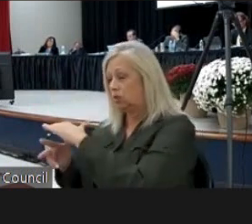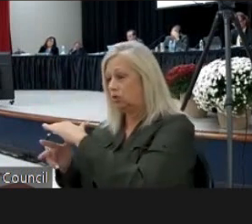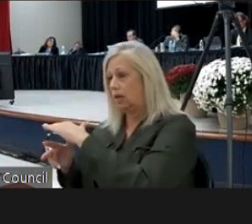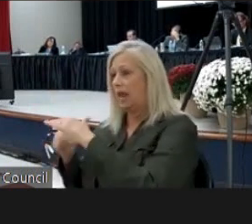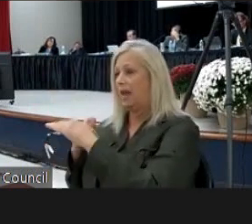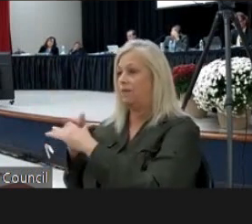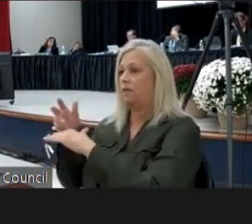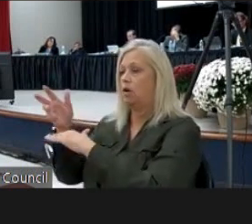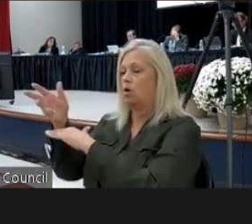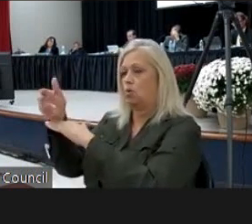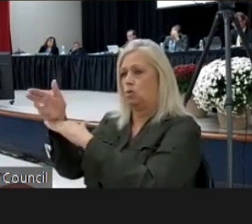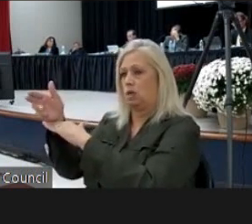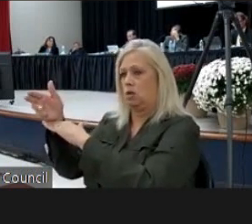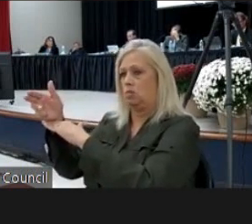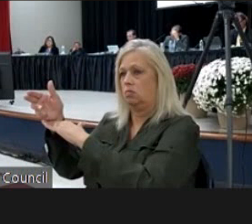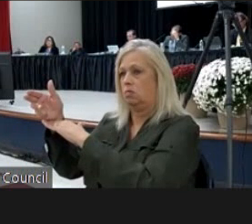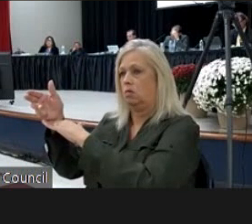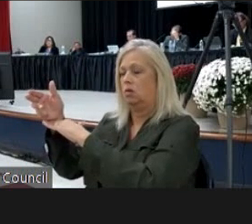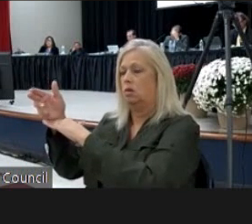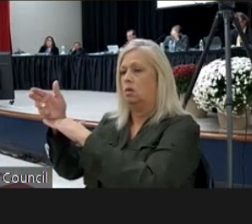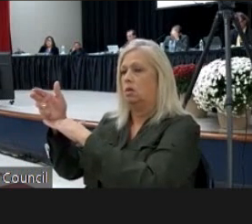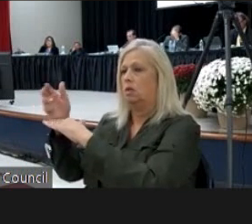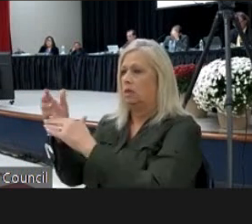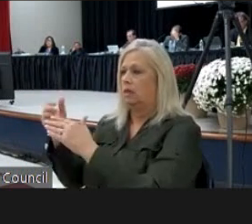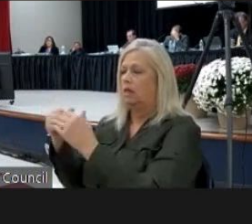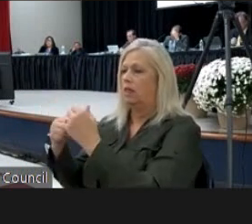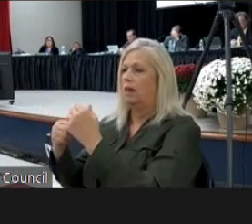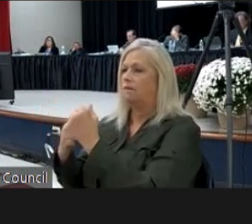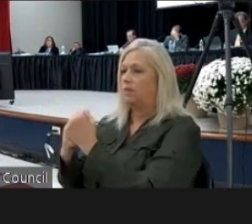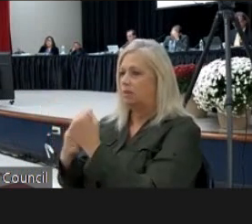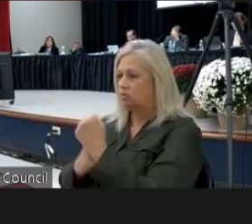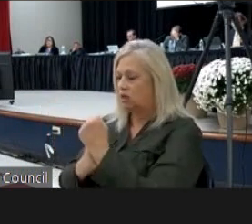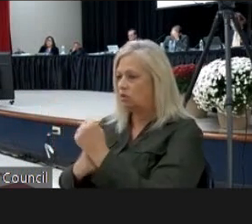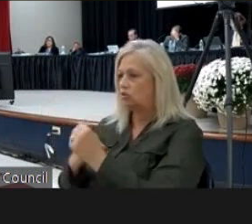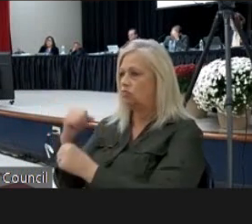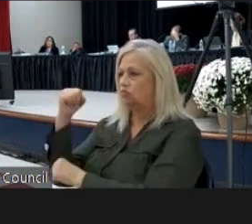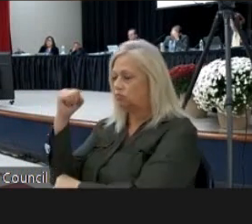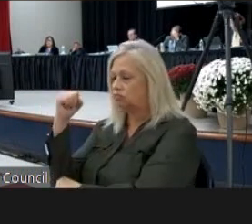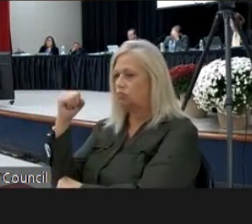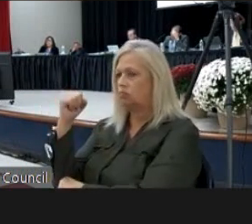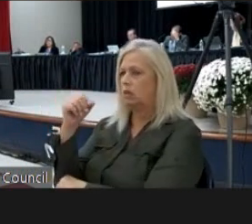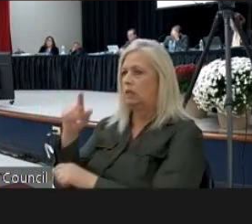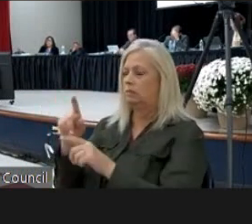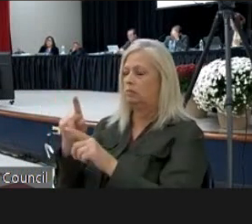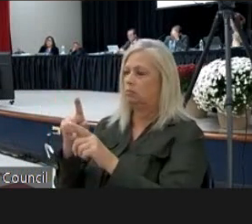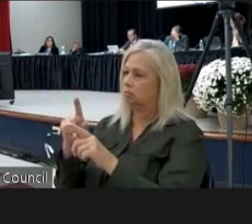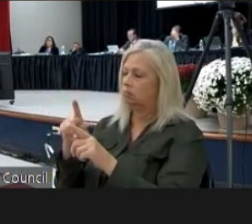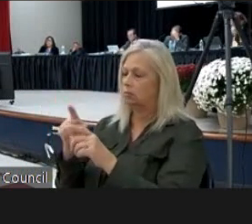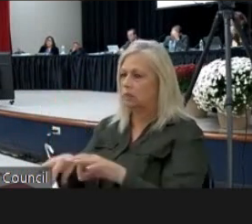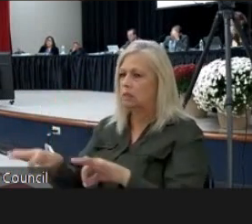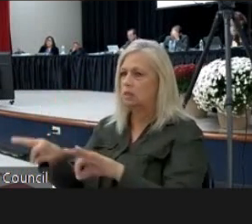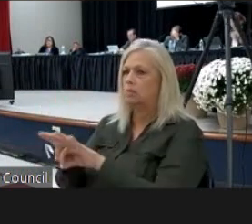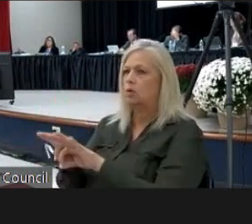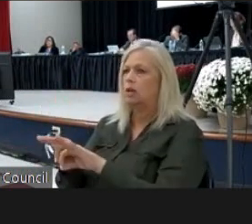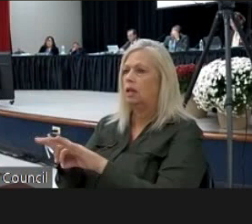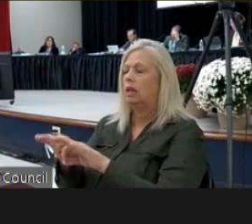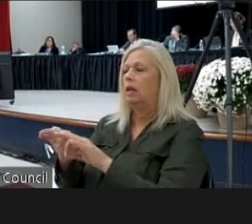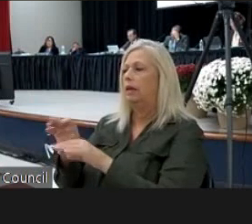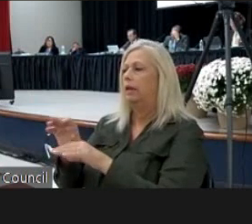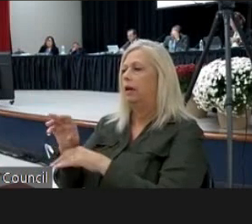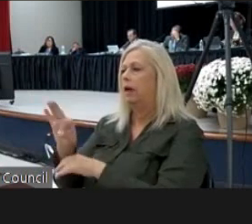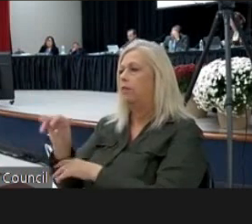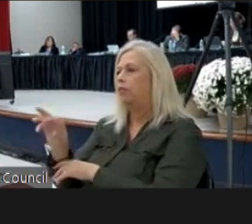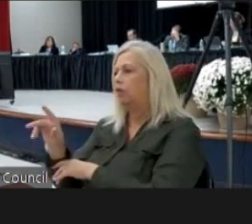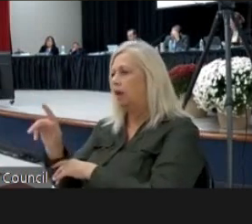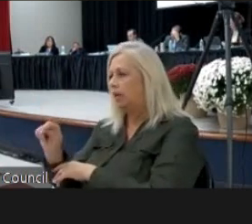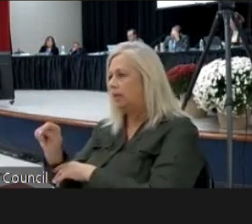So as you think about that, certainly foundation's key to that. But then you think about vertical circulation, freight, how things are going to move up and down